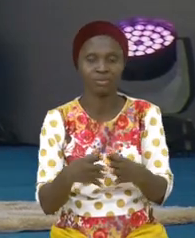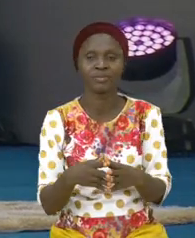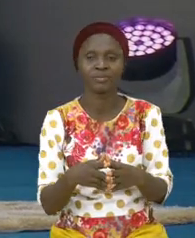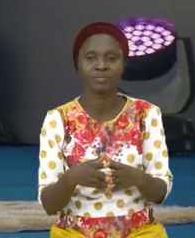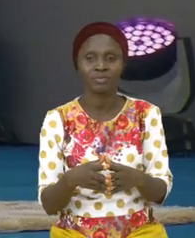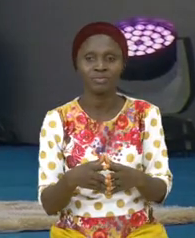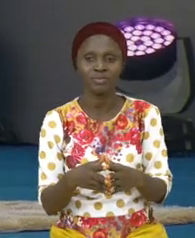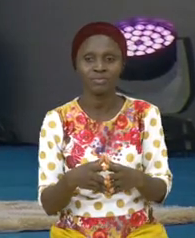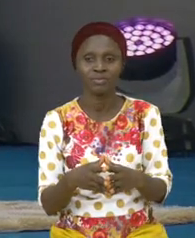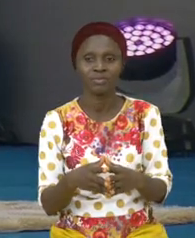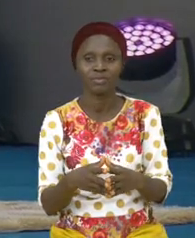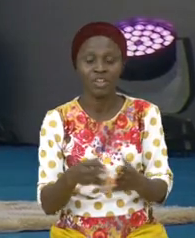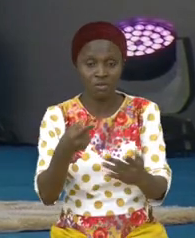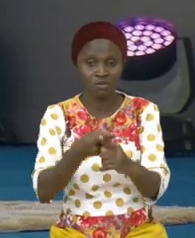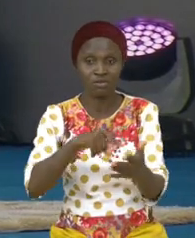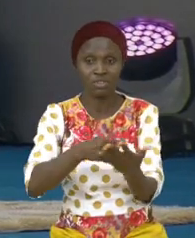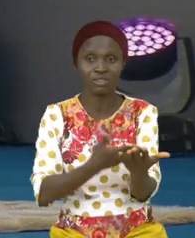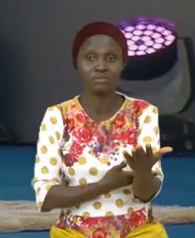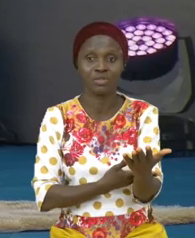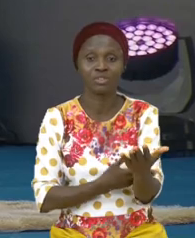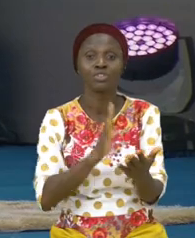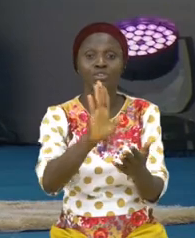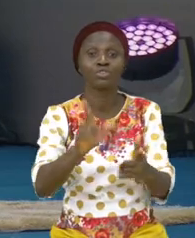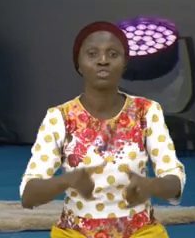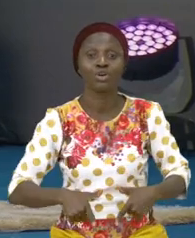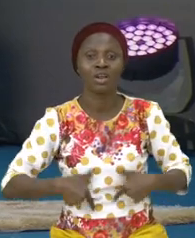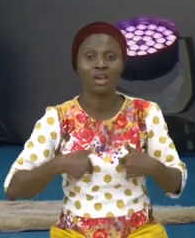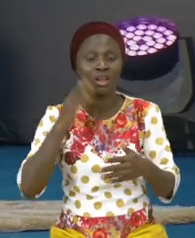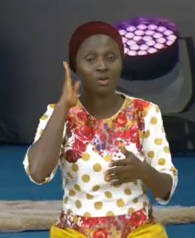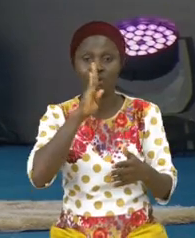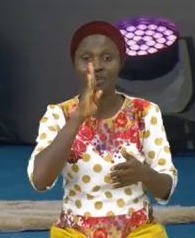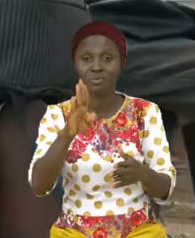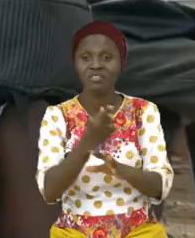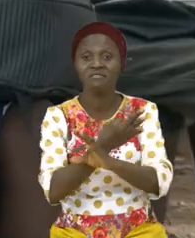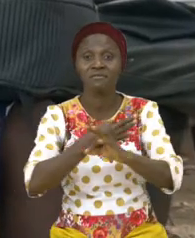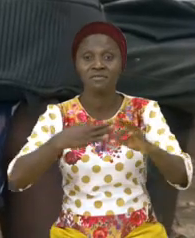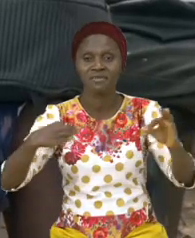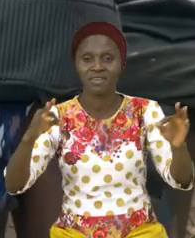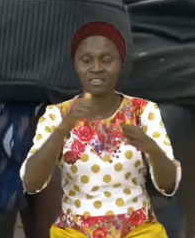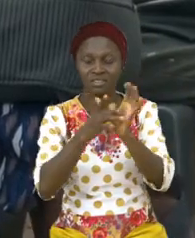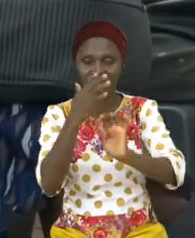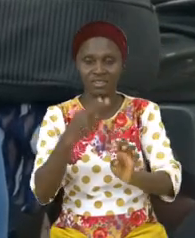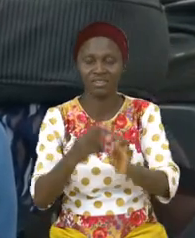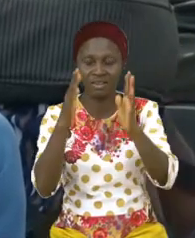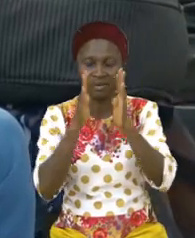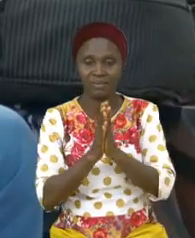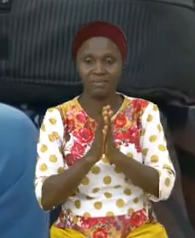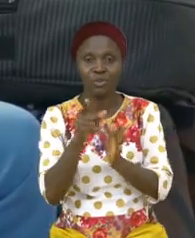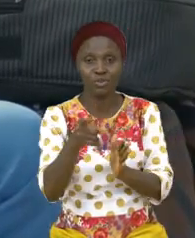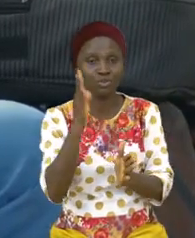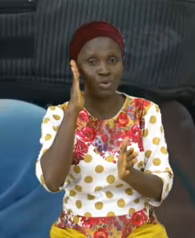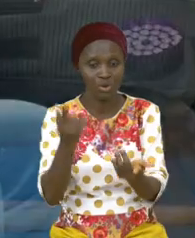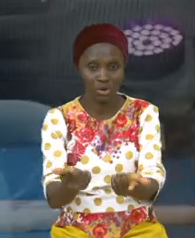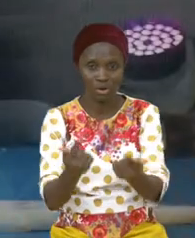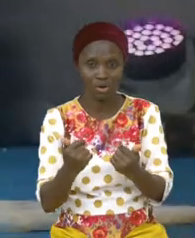today, from this morning, your life will be emancipated. You come to Christ,